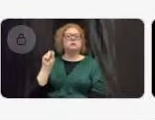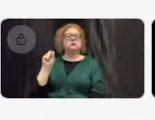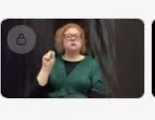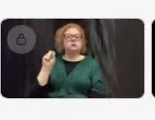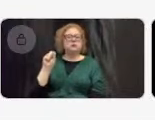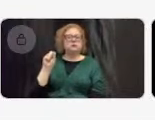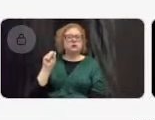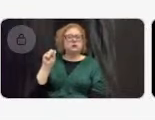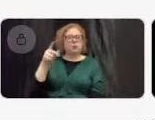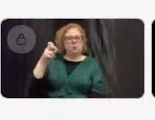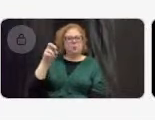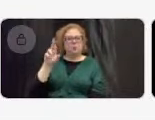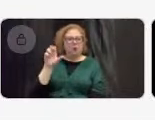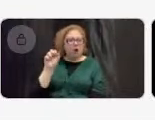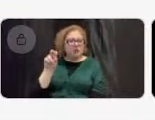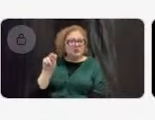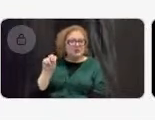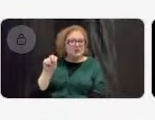Person,